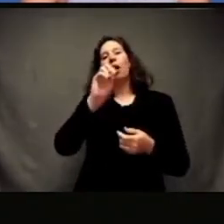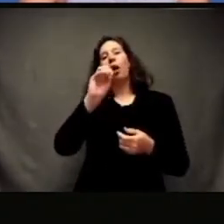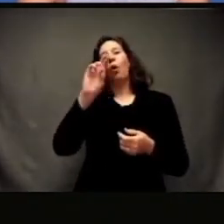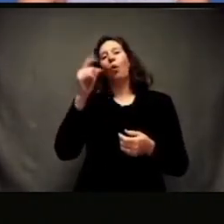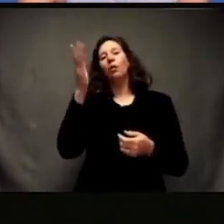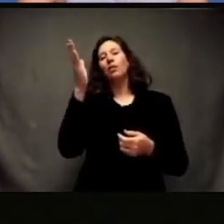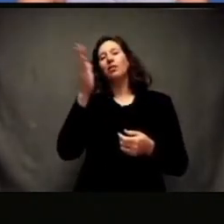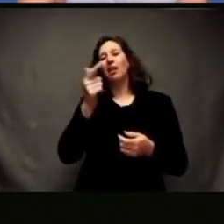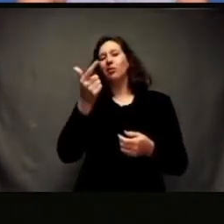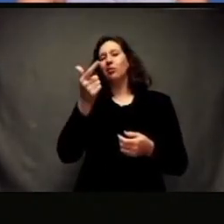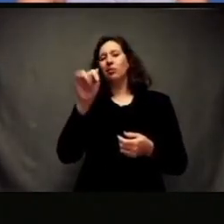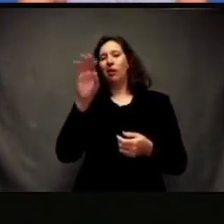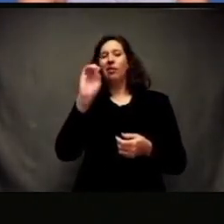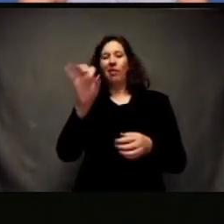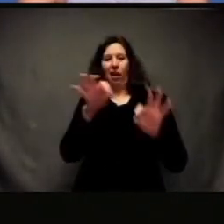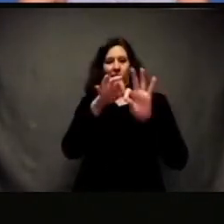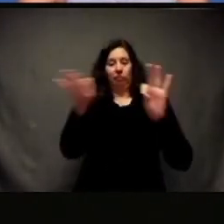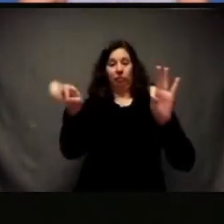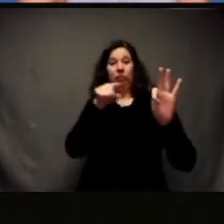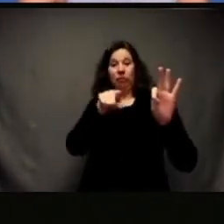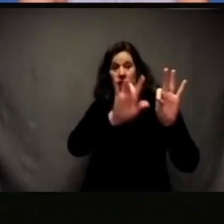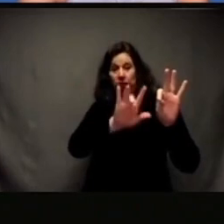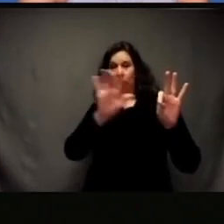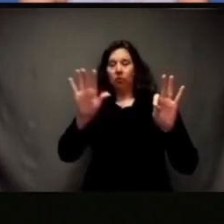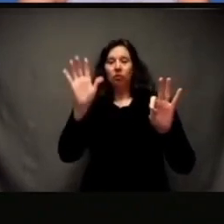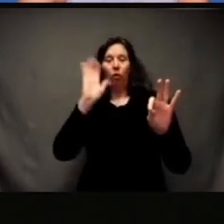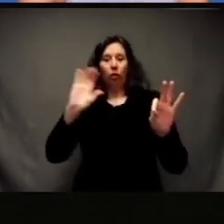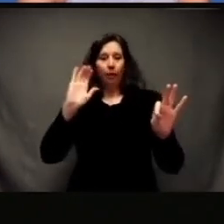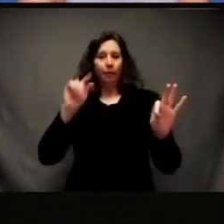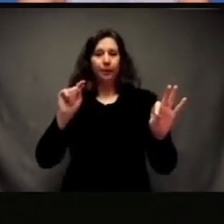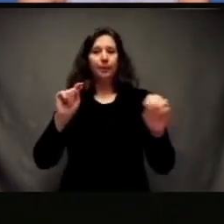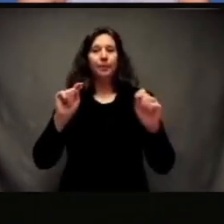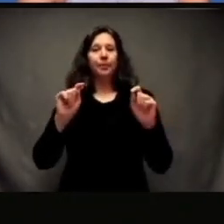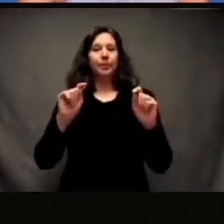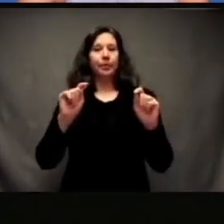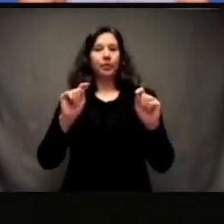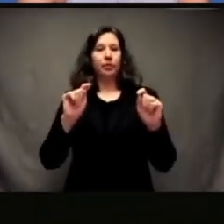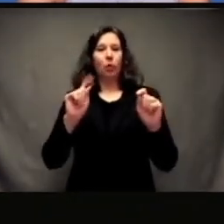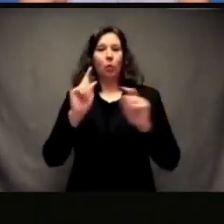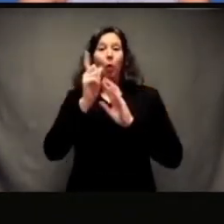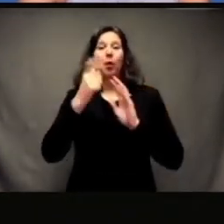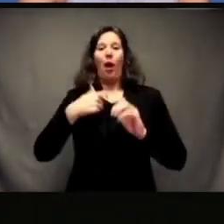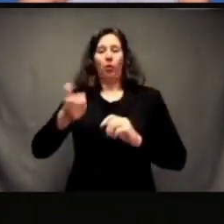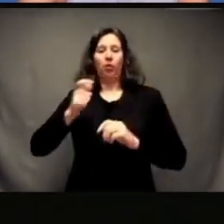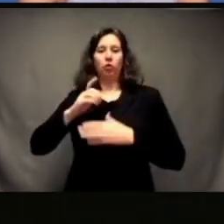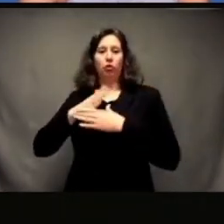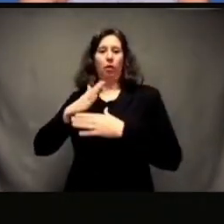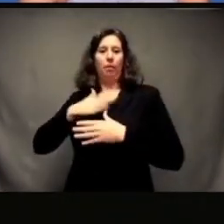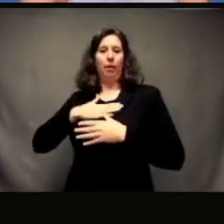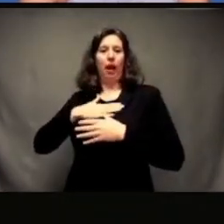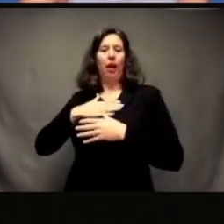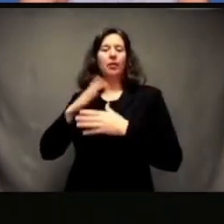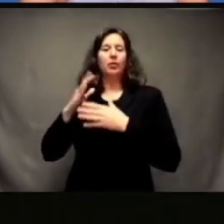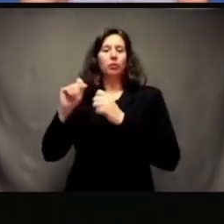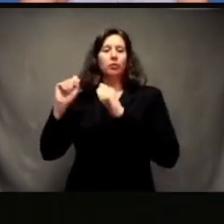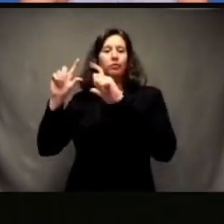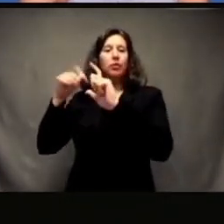familycreativelearning.org/guide. And I will switch to sharing my screen in just a moment, and I'll show you what the website looks